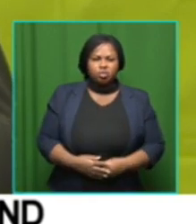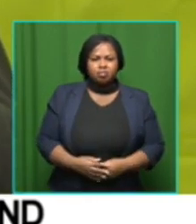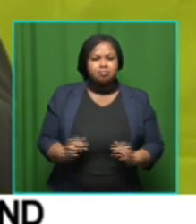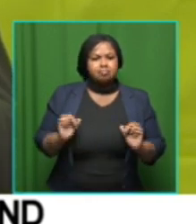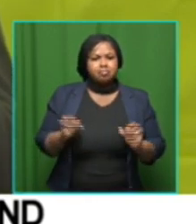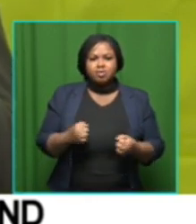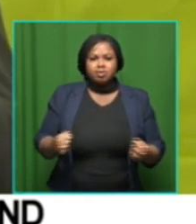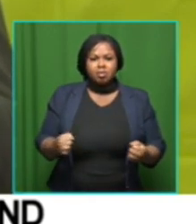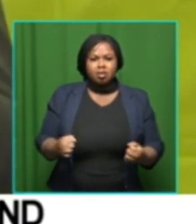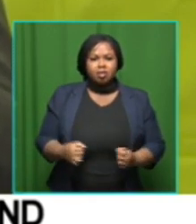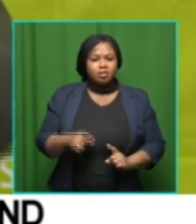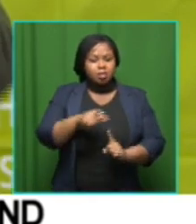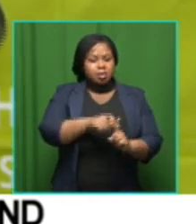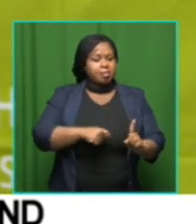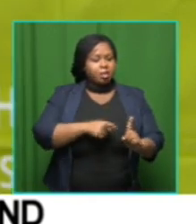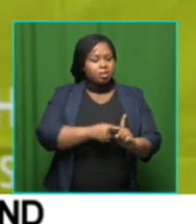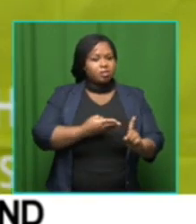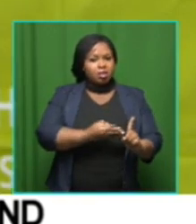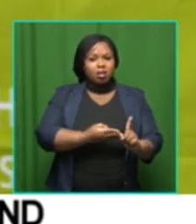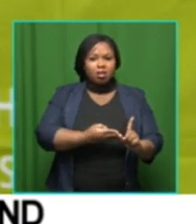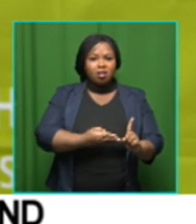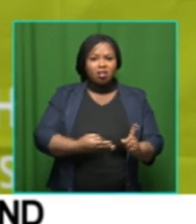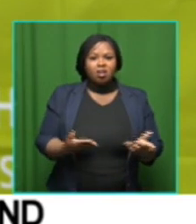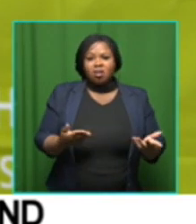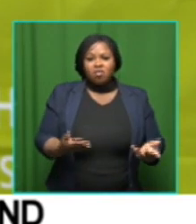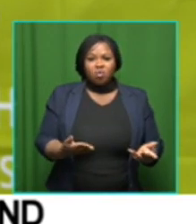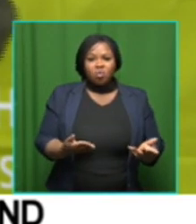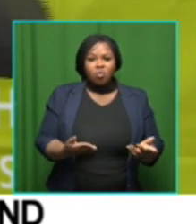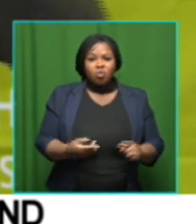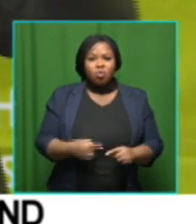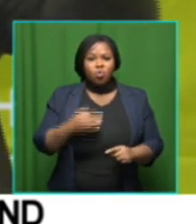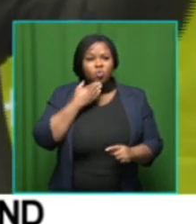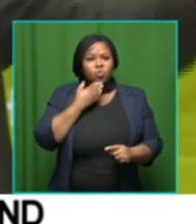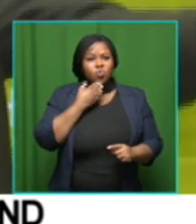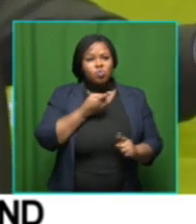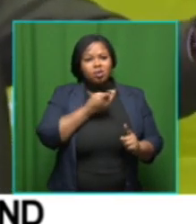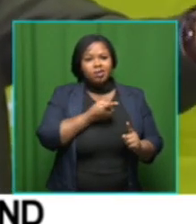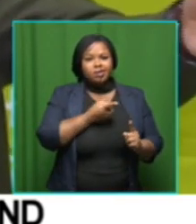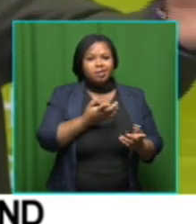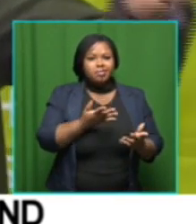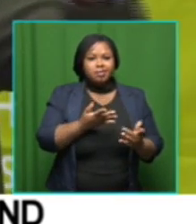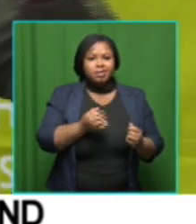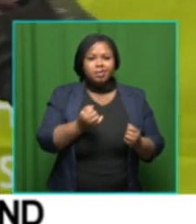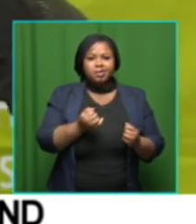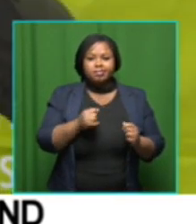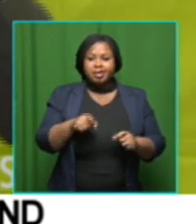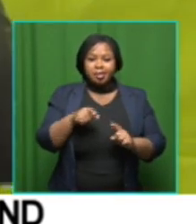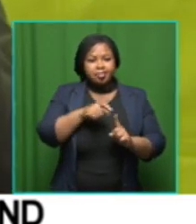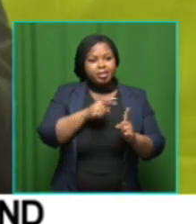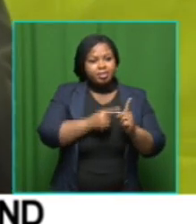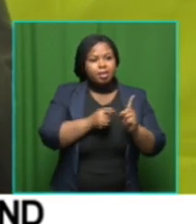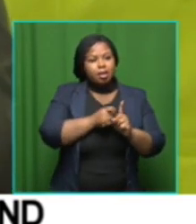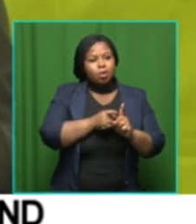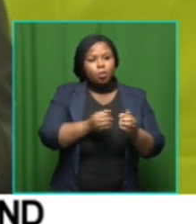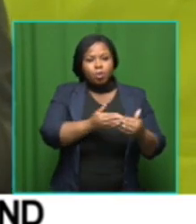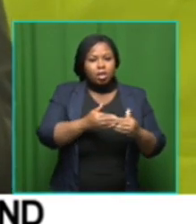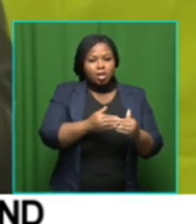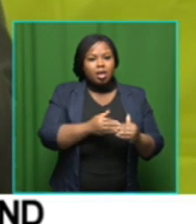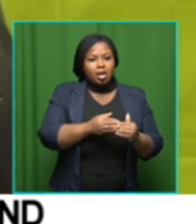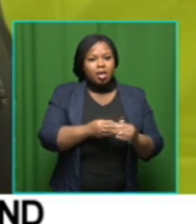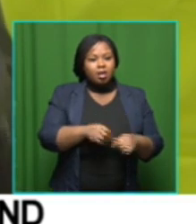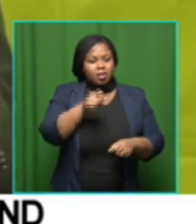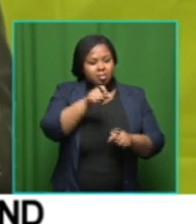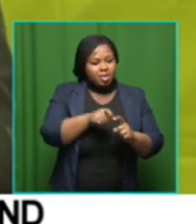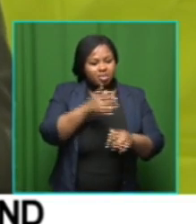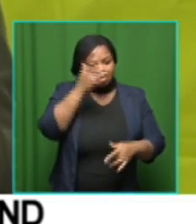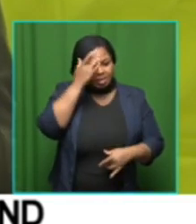provide for a person who's not taking care of an infected person or triaging. So we also need to educate our health workers